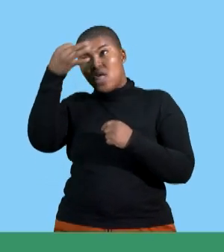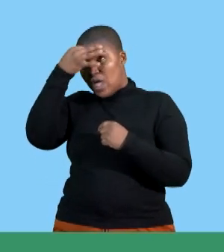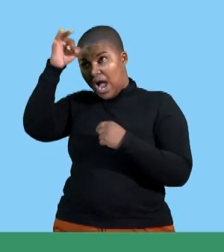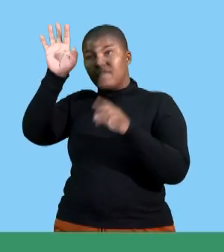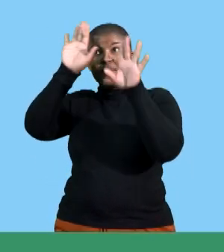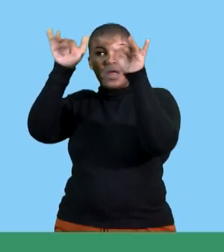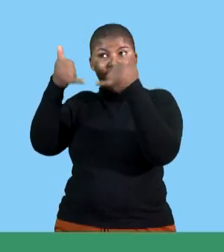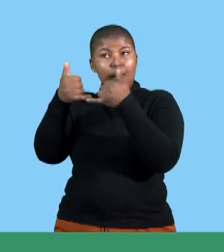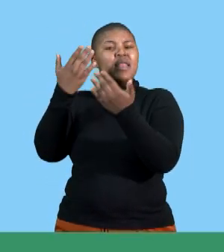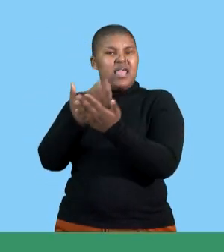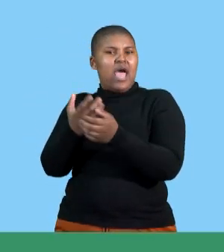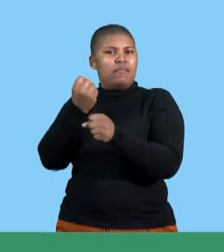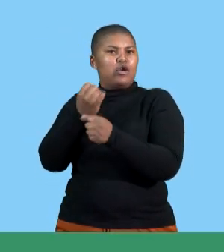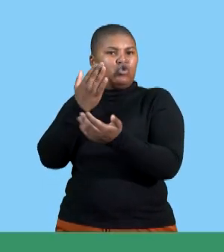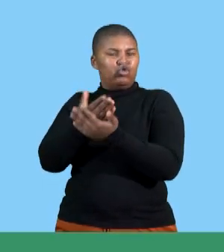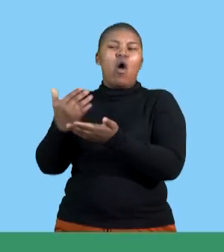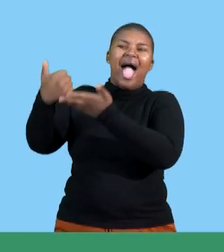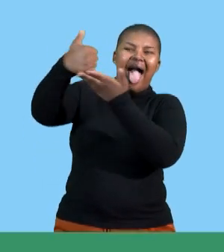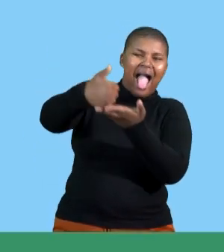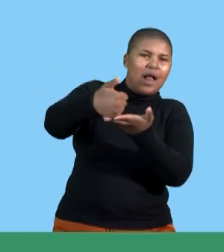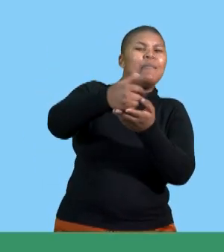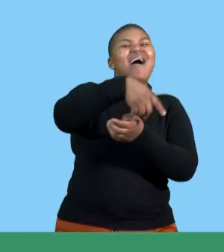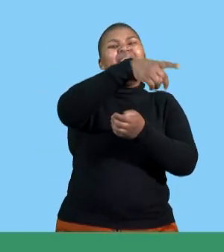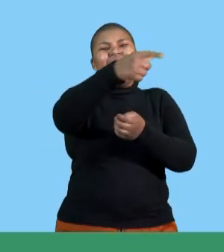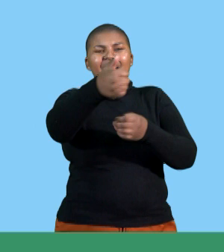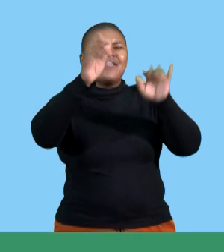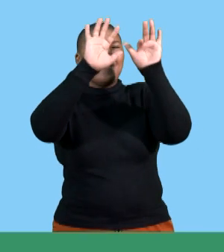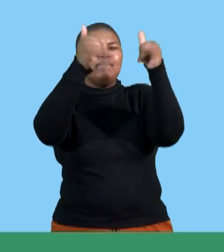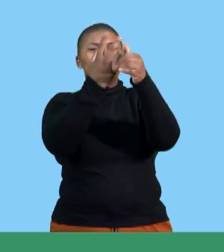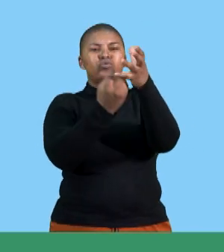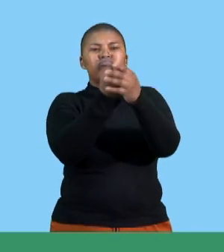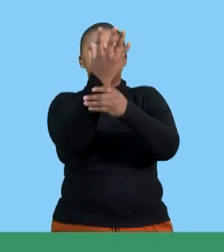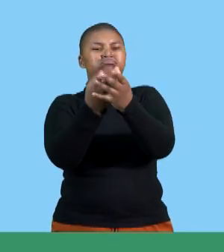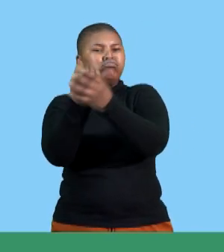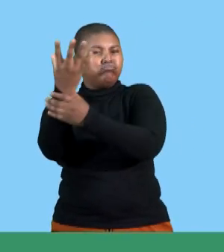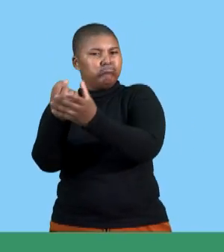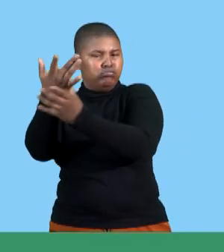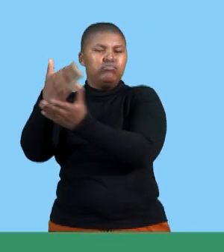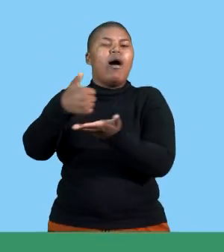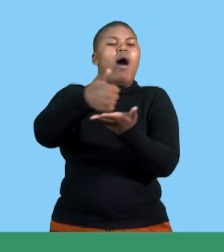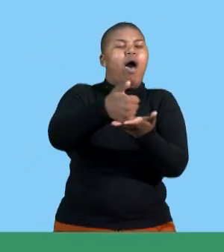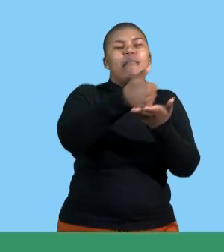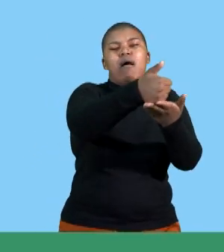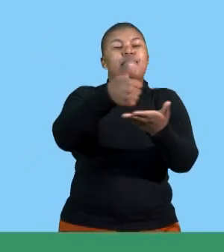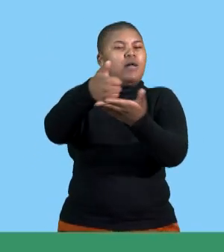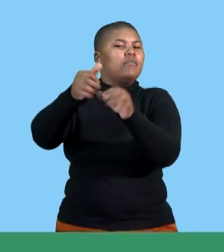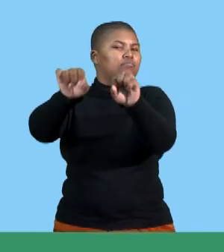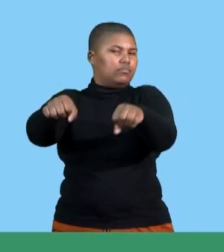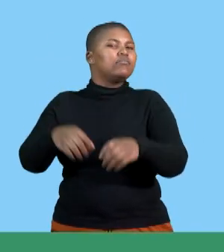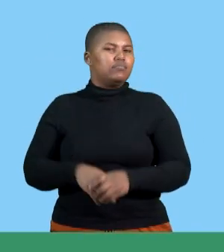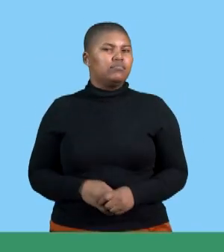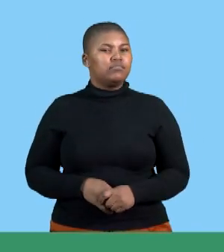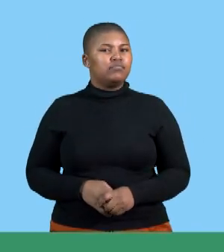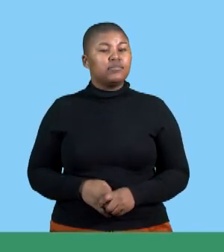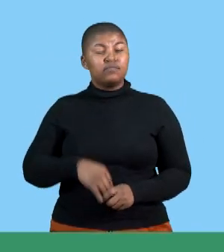being generated by state-owned companies, they take those profits to finance other state departments so that they